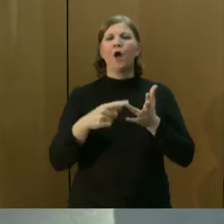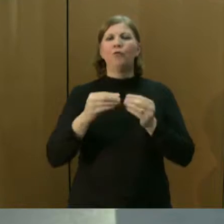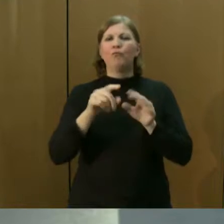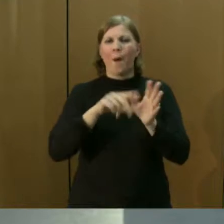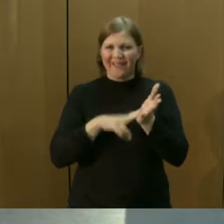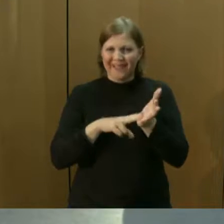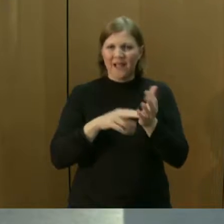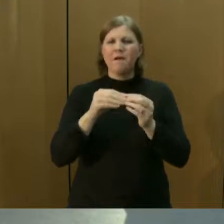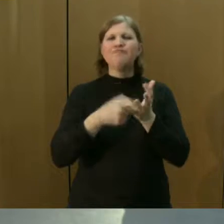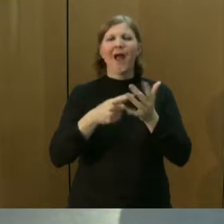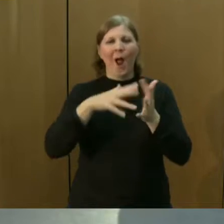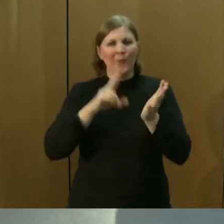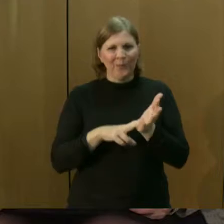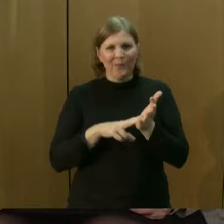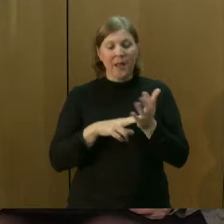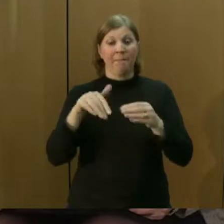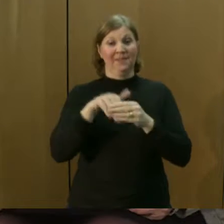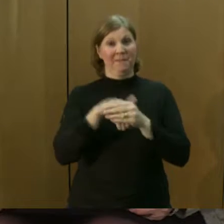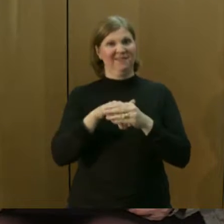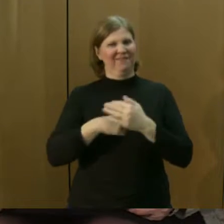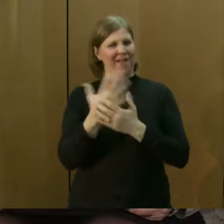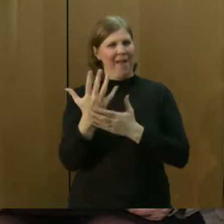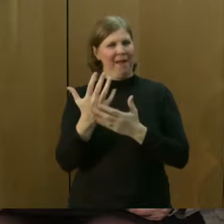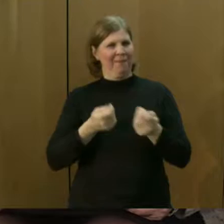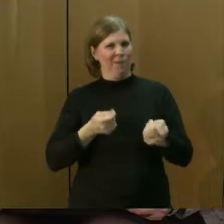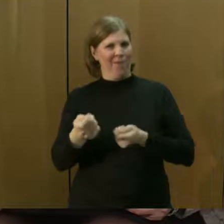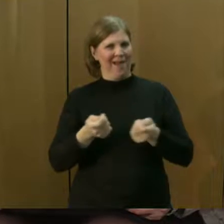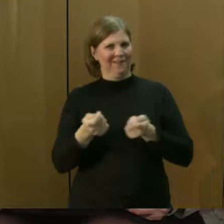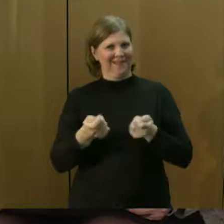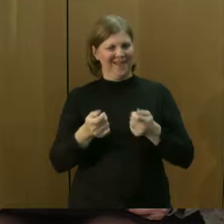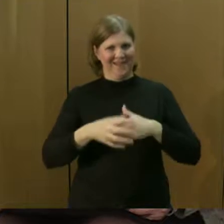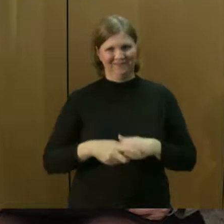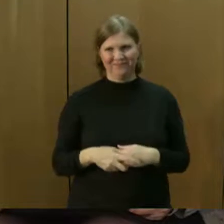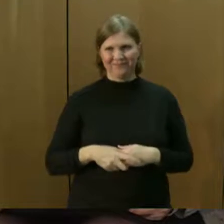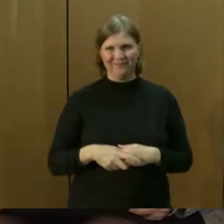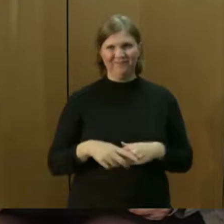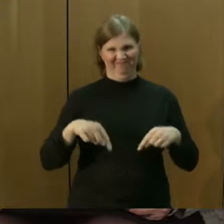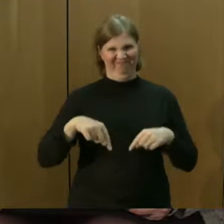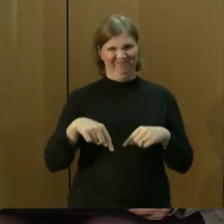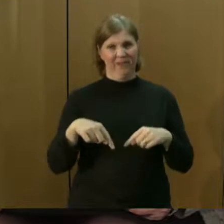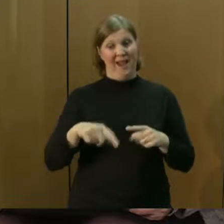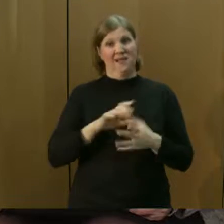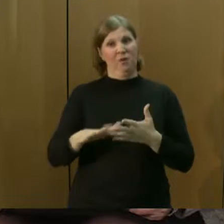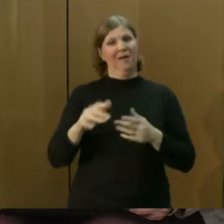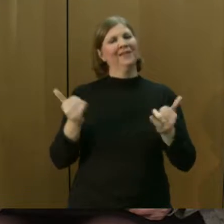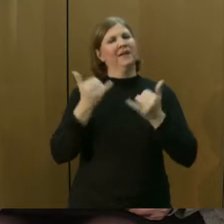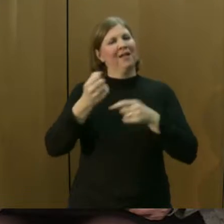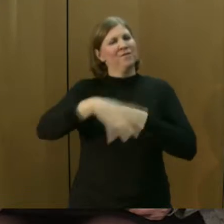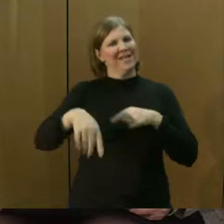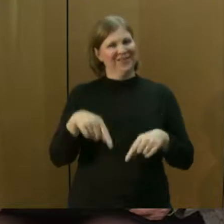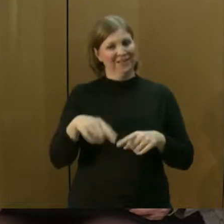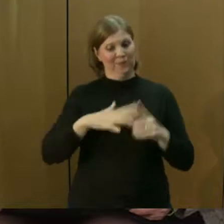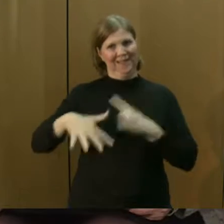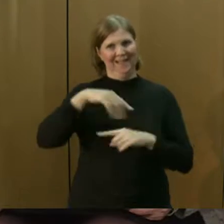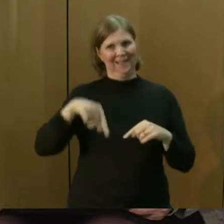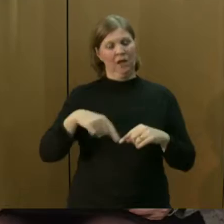the Participant Development Coordinator for the Edinburgh Festival Fringe Society. My role involves looking